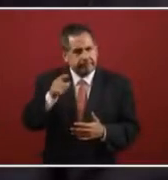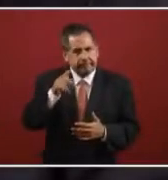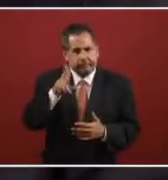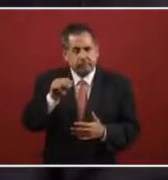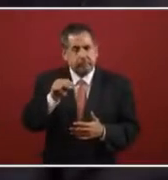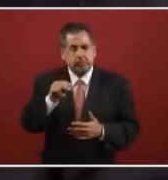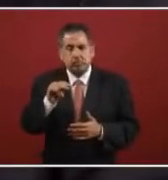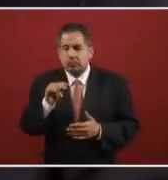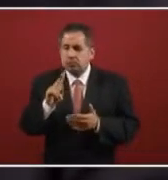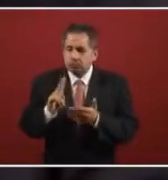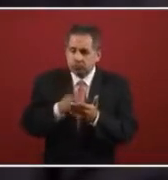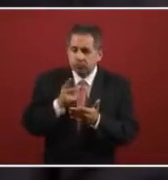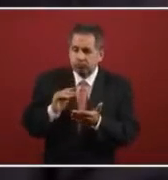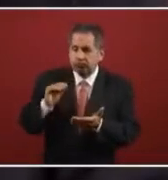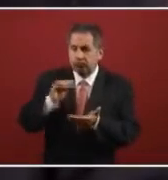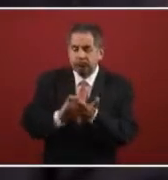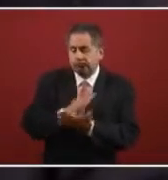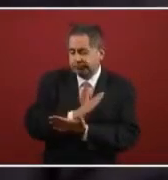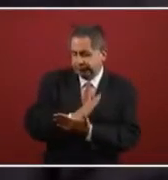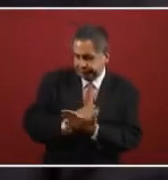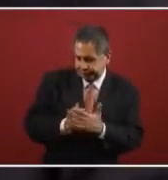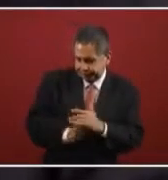se instaure el moche